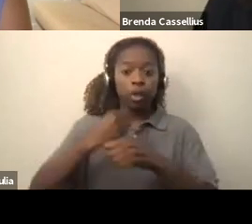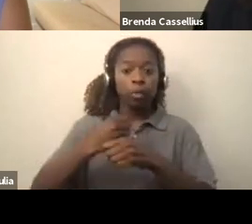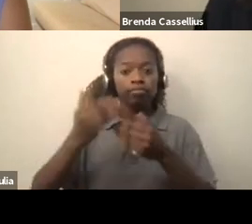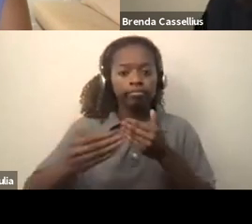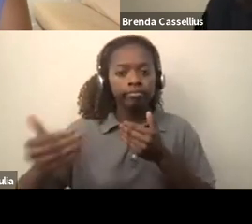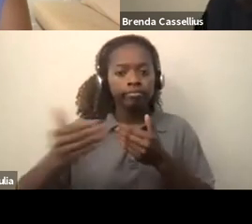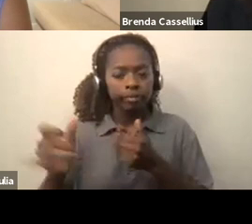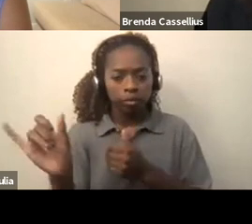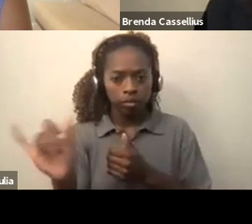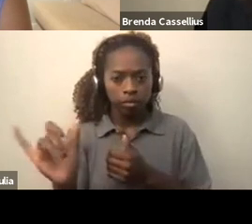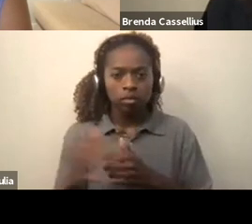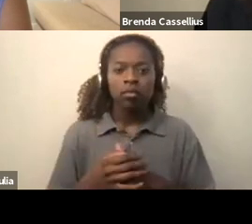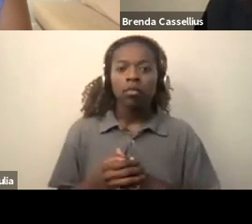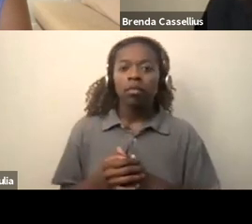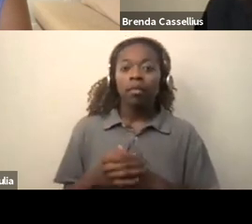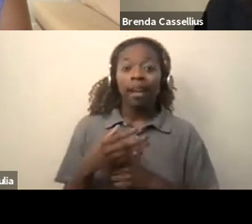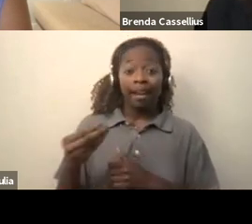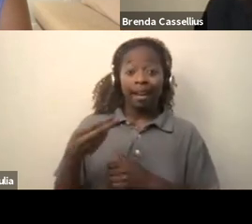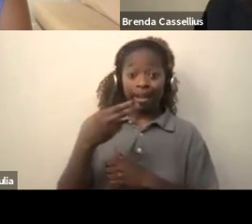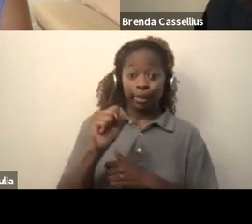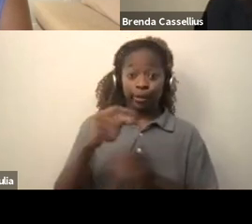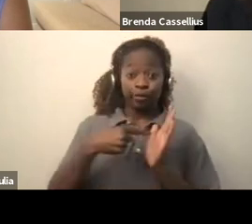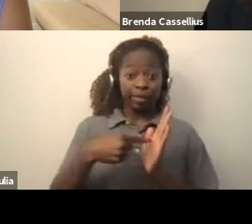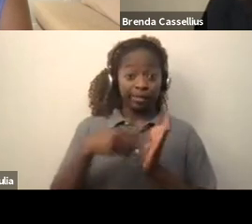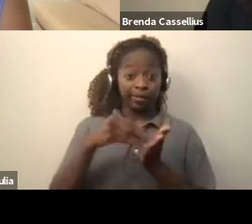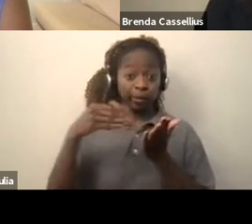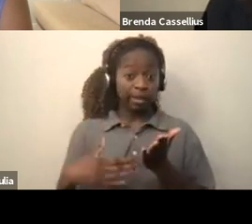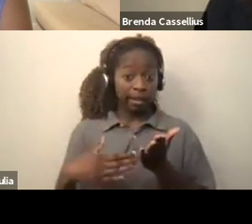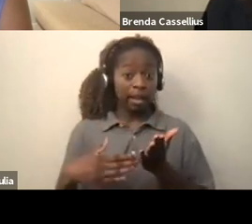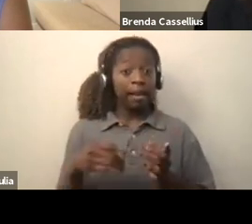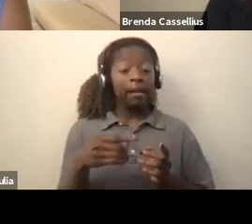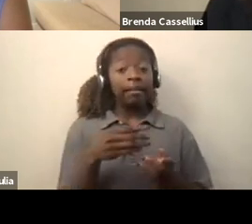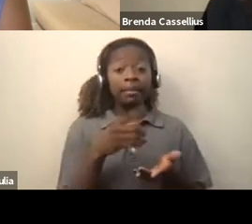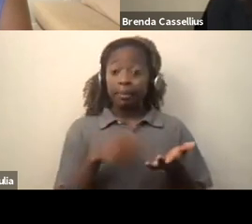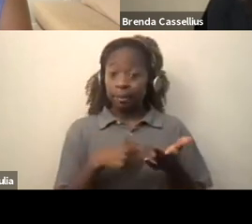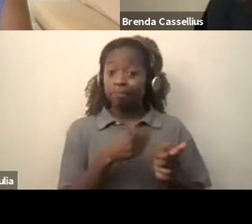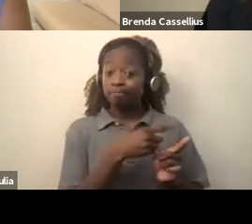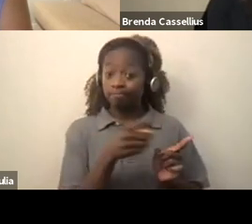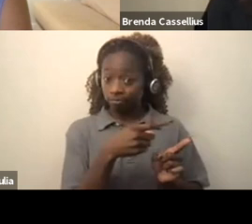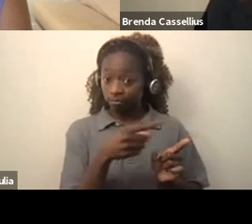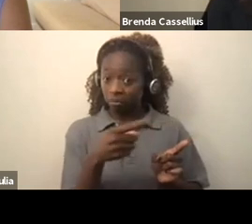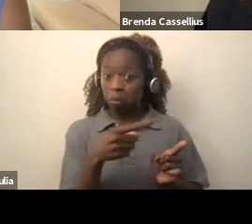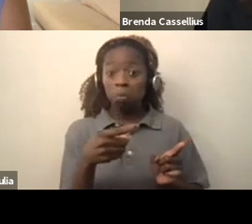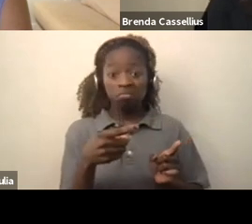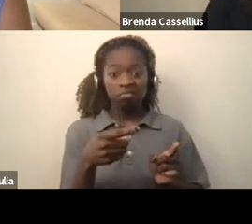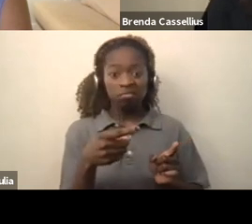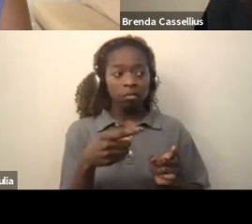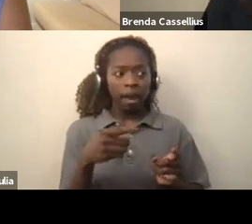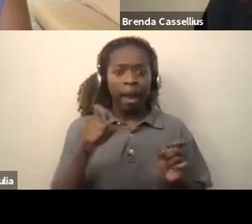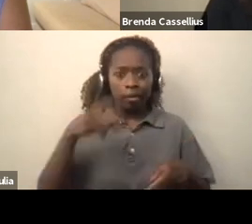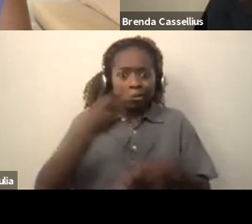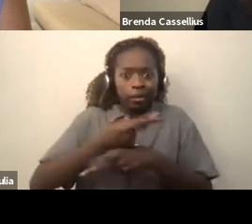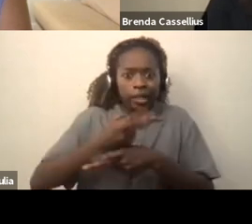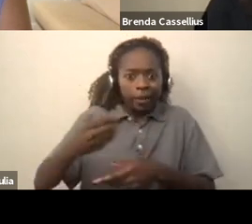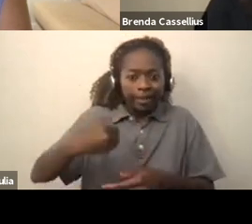um and the piece around having high school representatives sometimes those high school students are caregivers for our younger students who